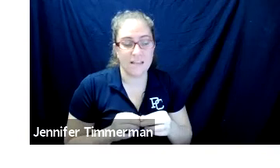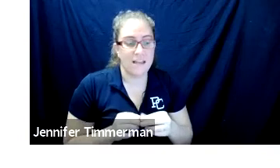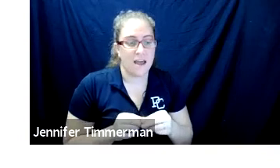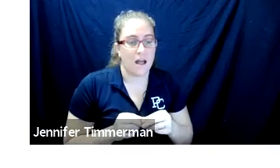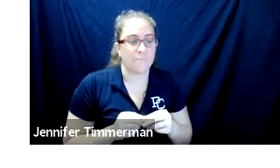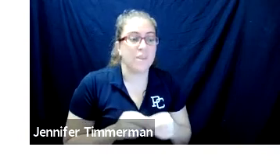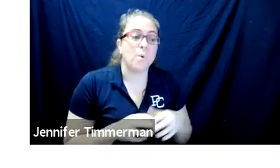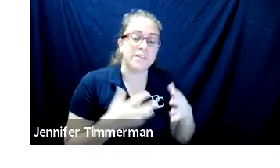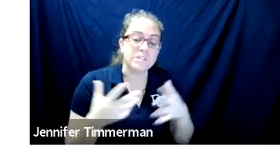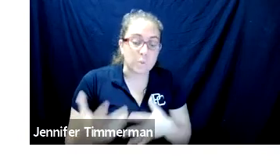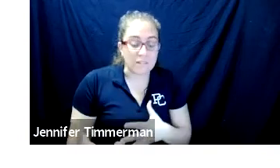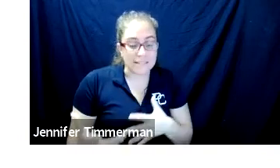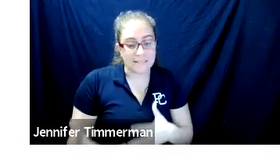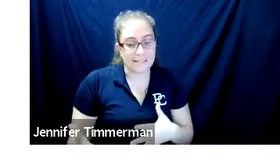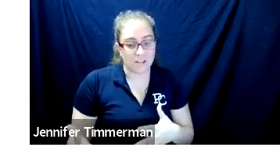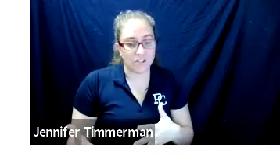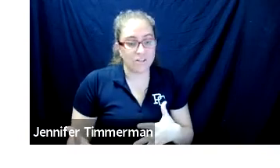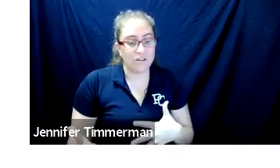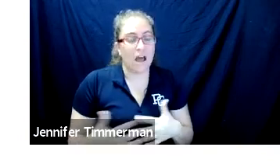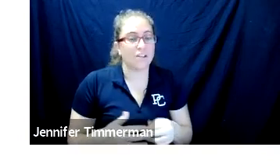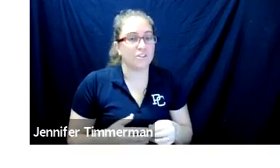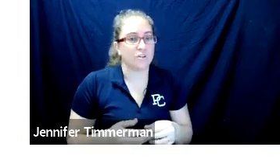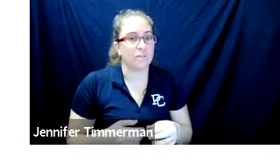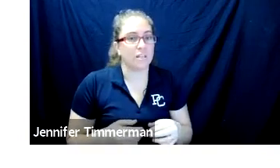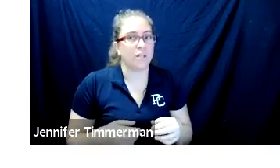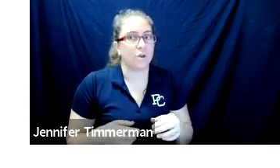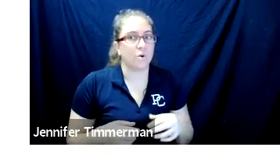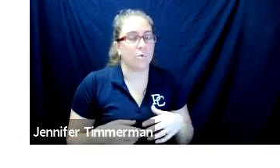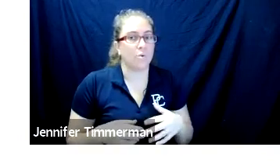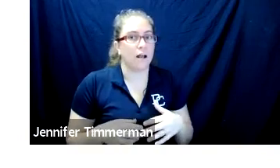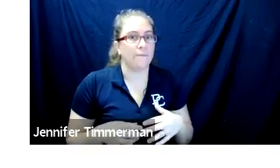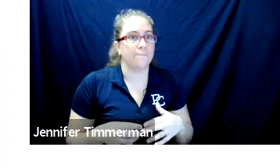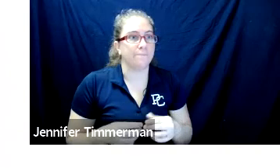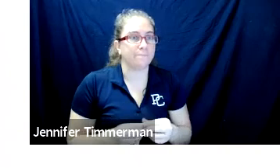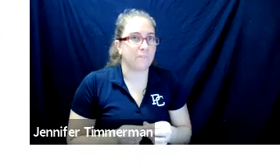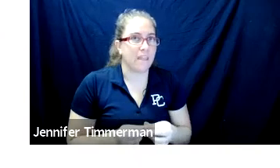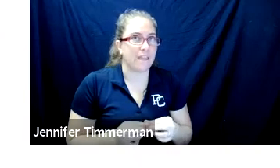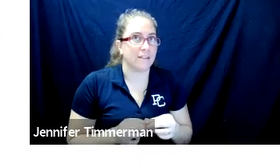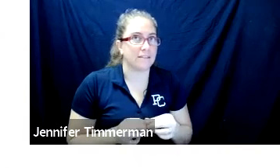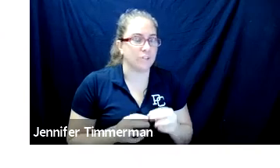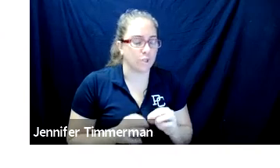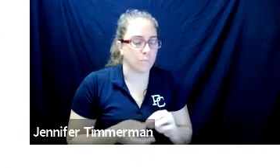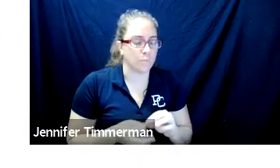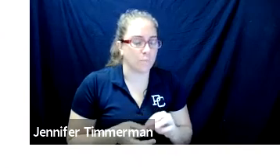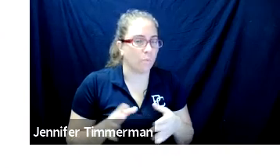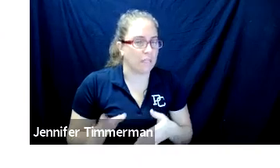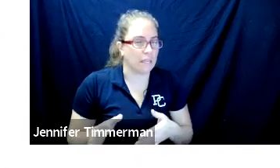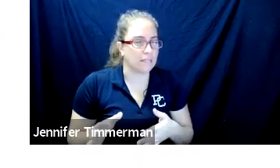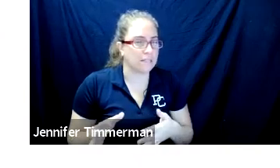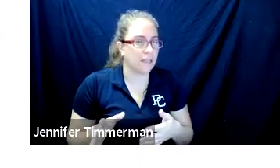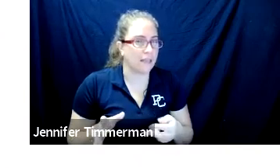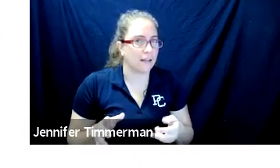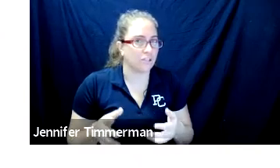schools. When school is in session, I generally go and interpret on